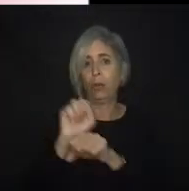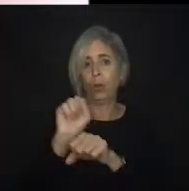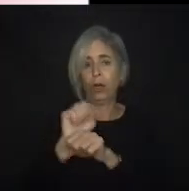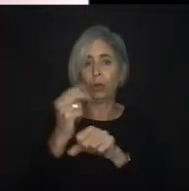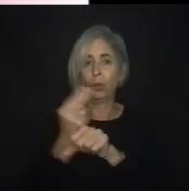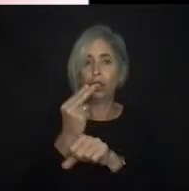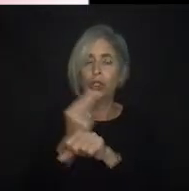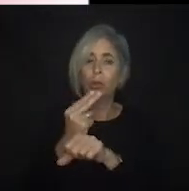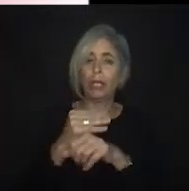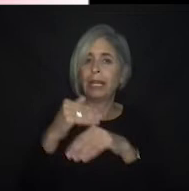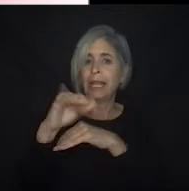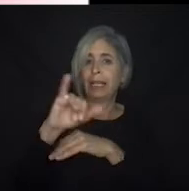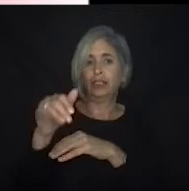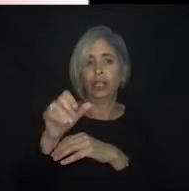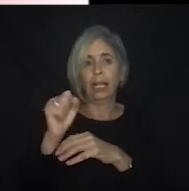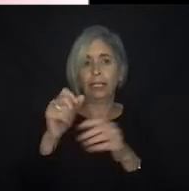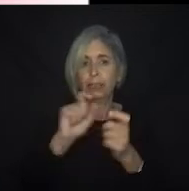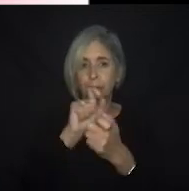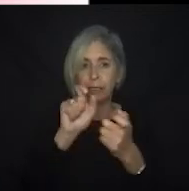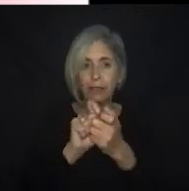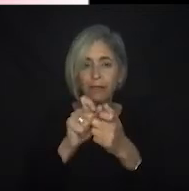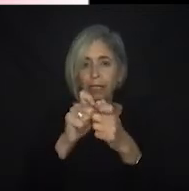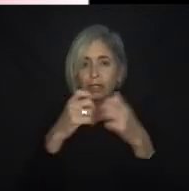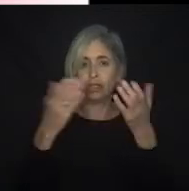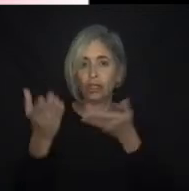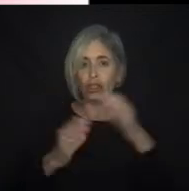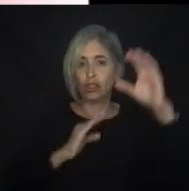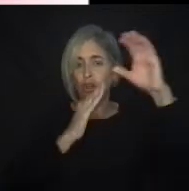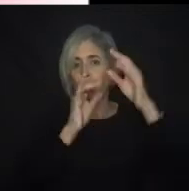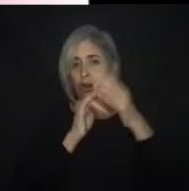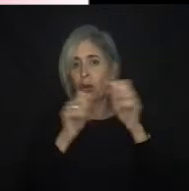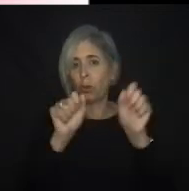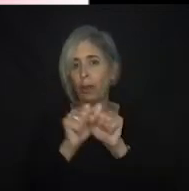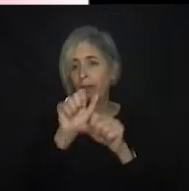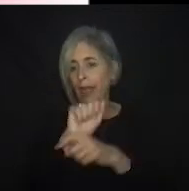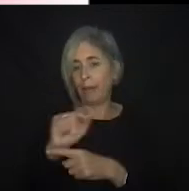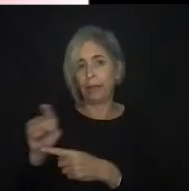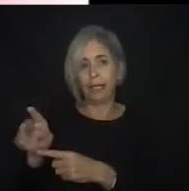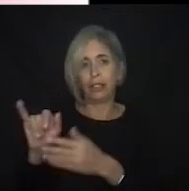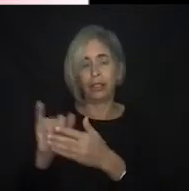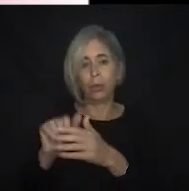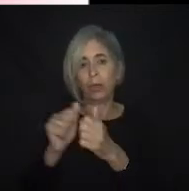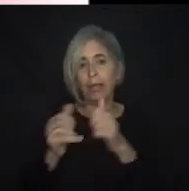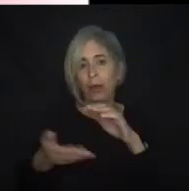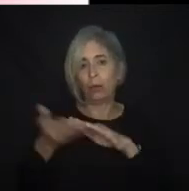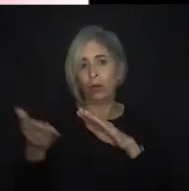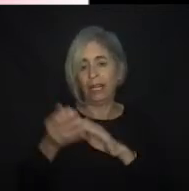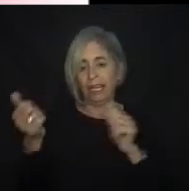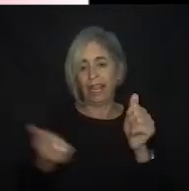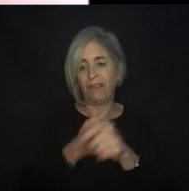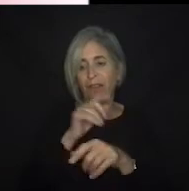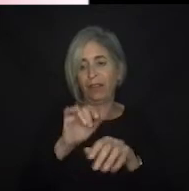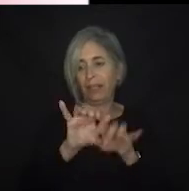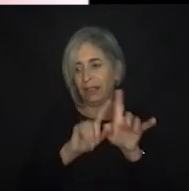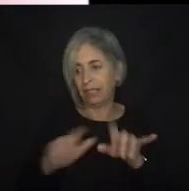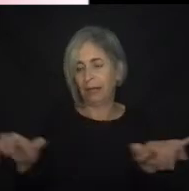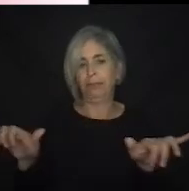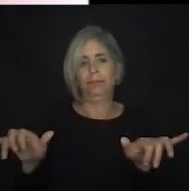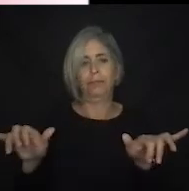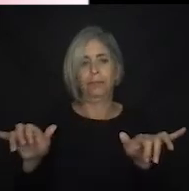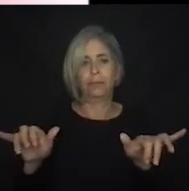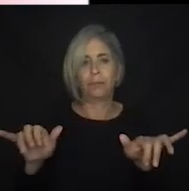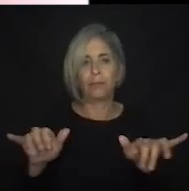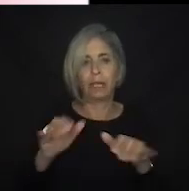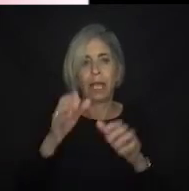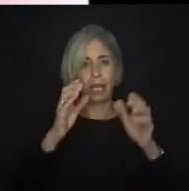using Next.js so we can implement a custom node server alongside our application without having to run everything on multiple ports. The custom